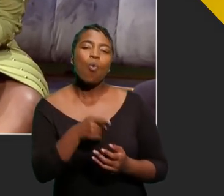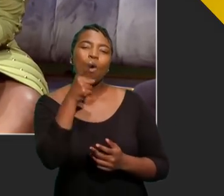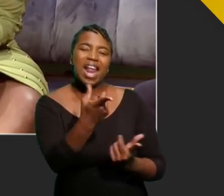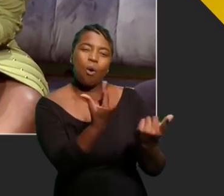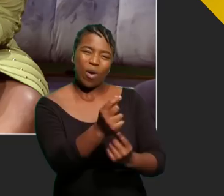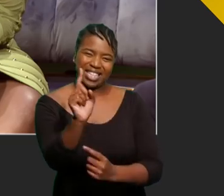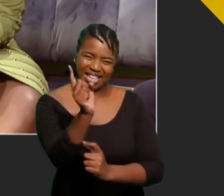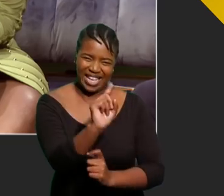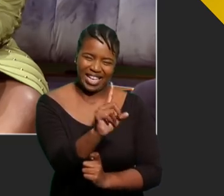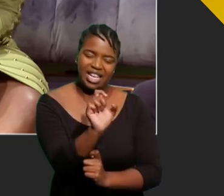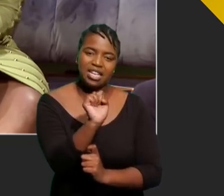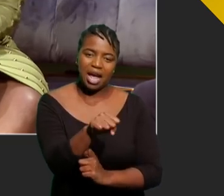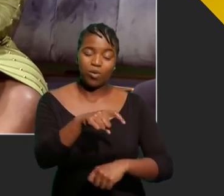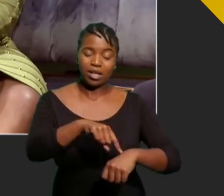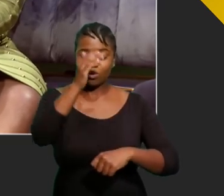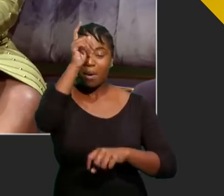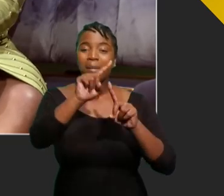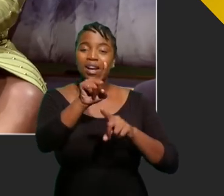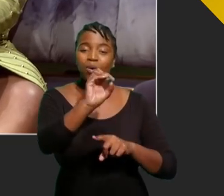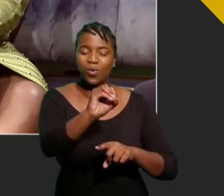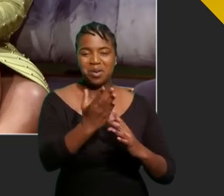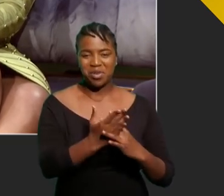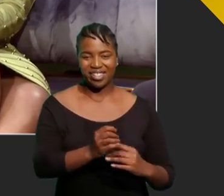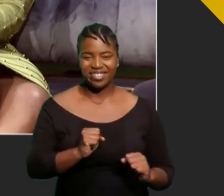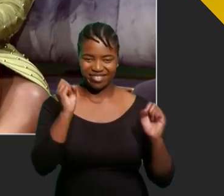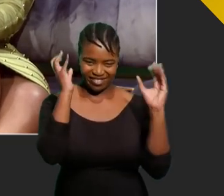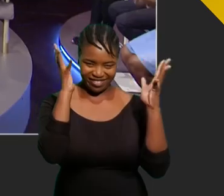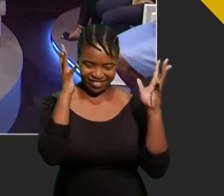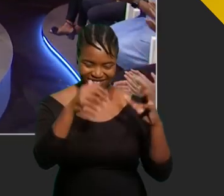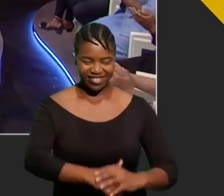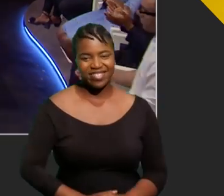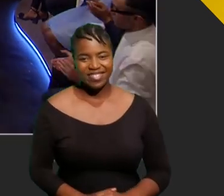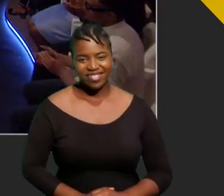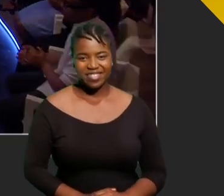do? Right? Let's come back after the break.